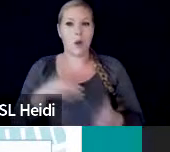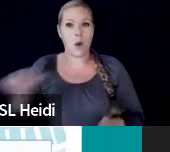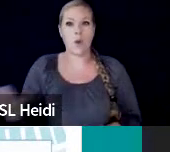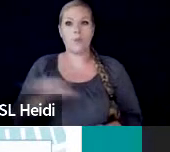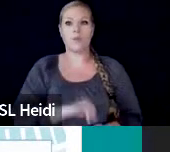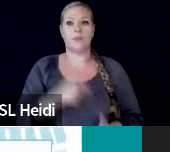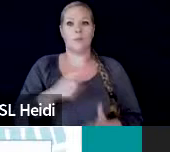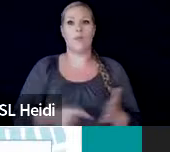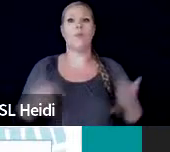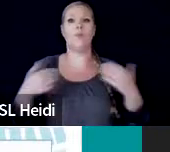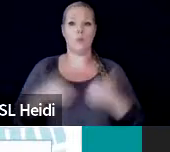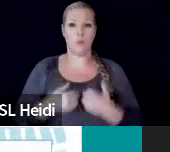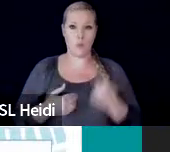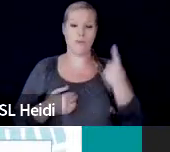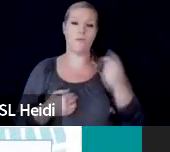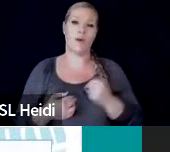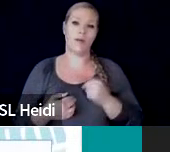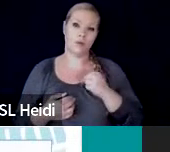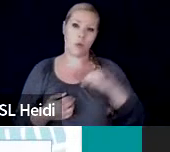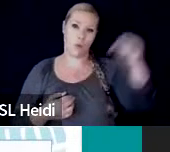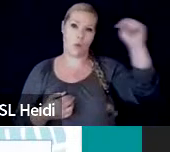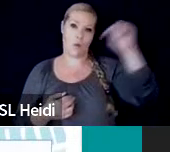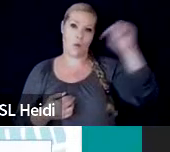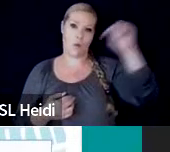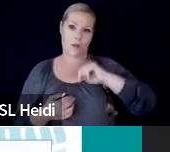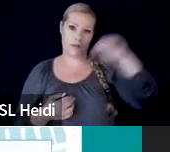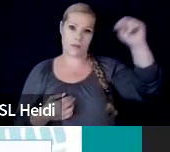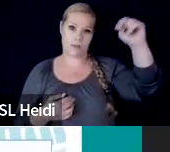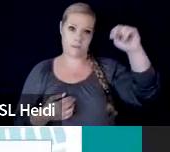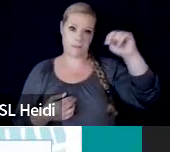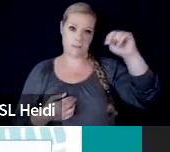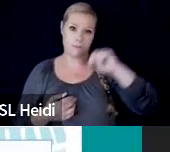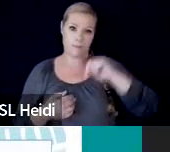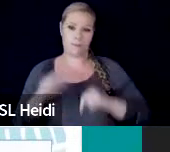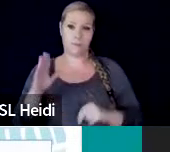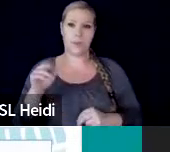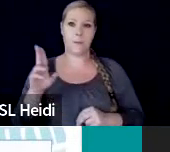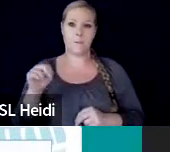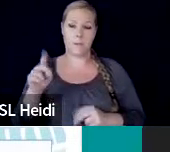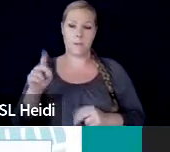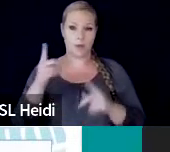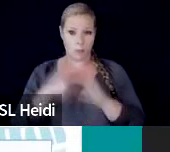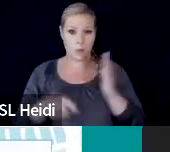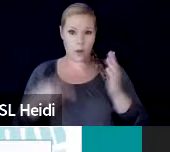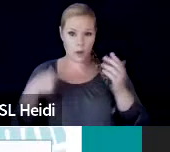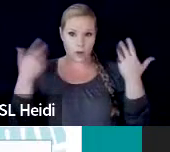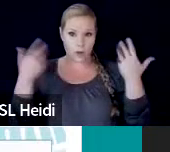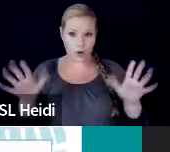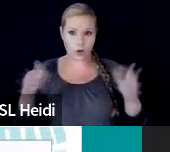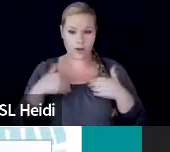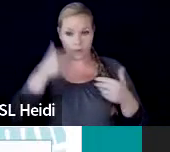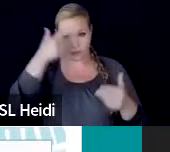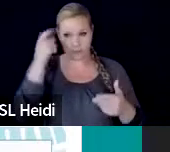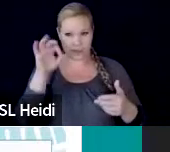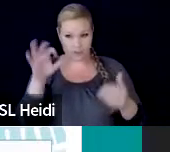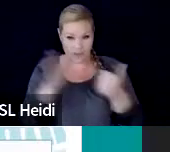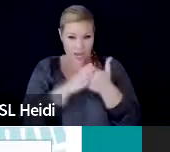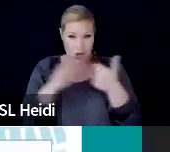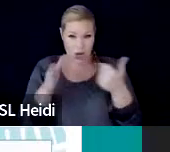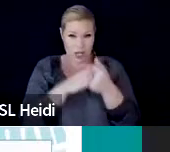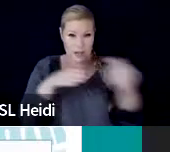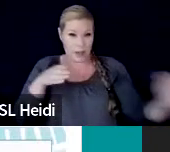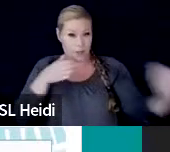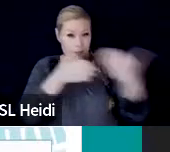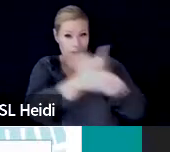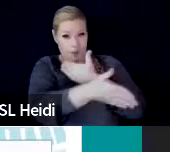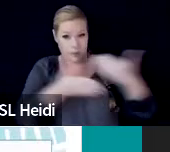is in that's a system that's in the existing system now northbound because of the closely spaced interchange. And so